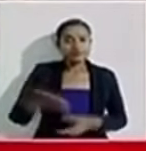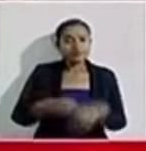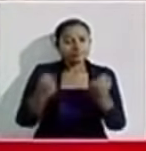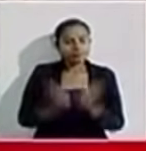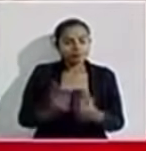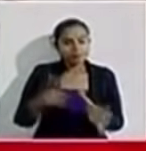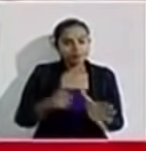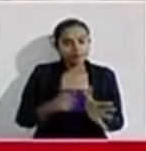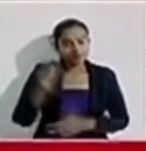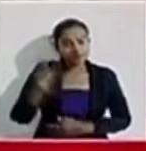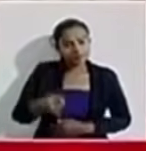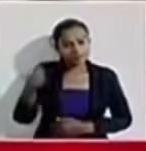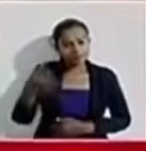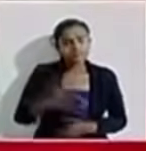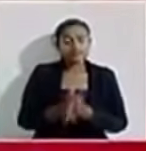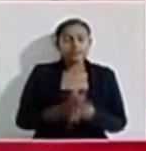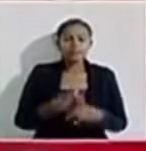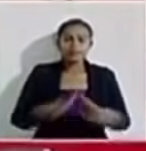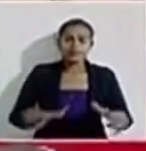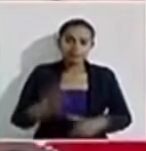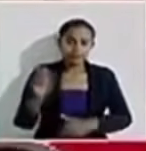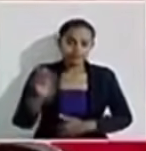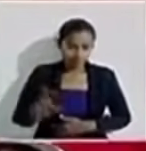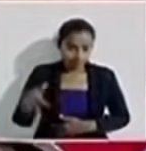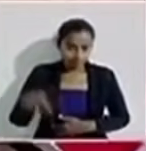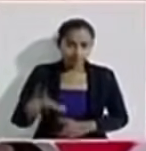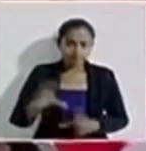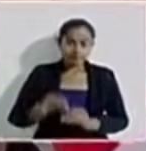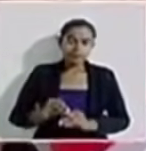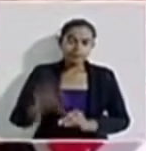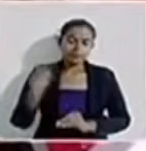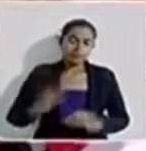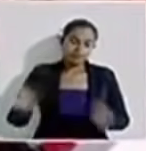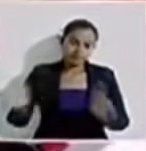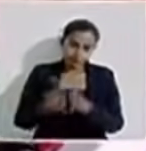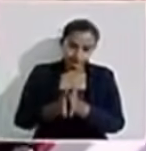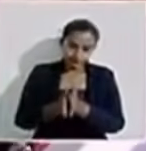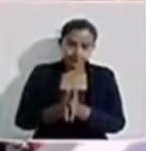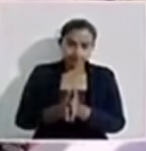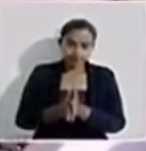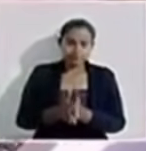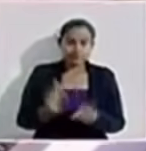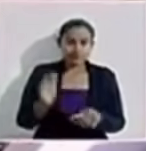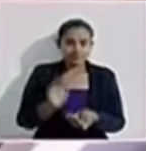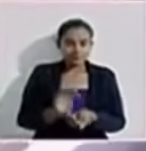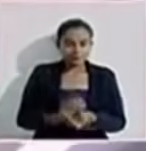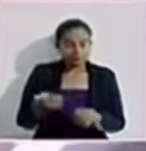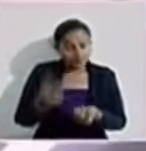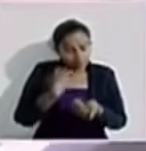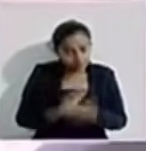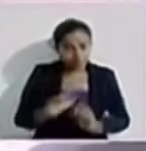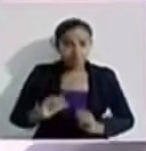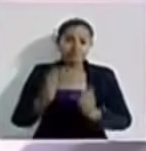language interpreter for tonight, Taraka Gabriel. Take very good care of yourself and good night.